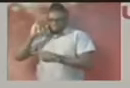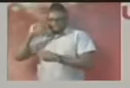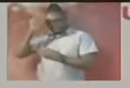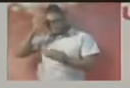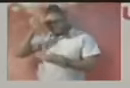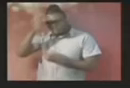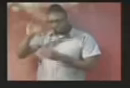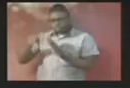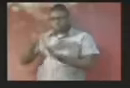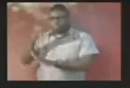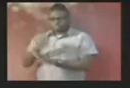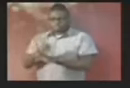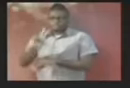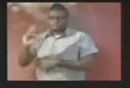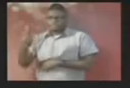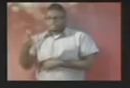please.